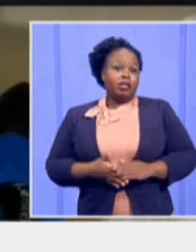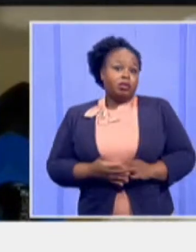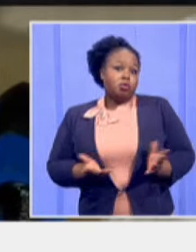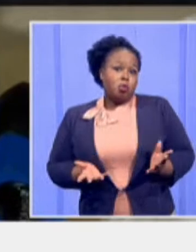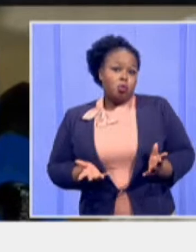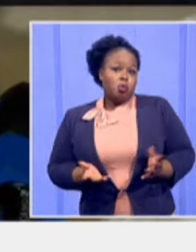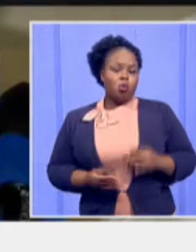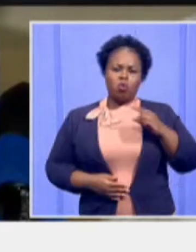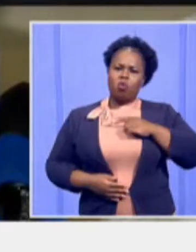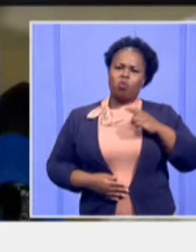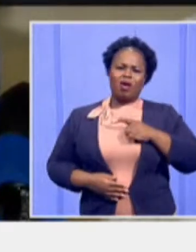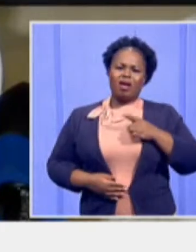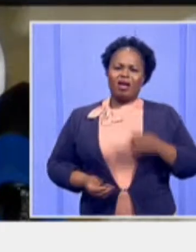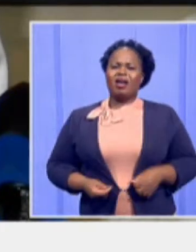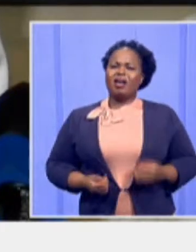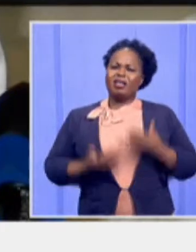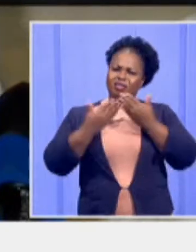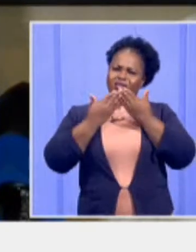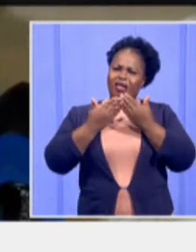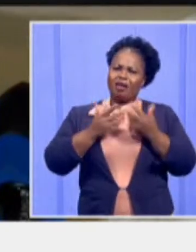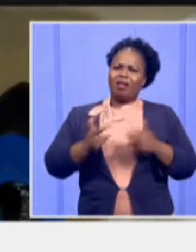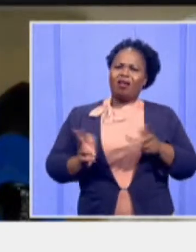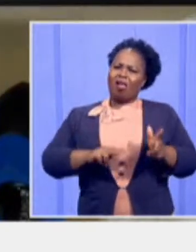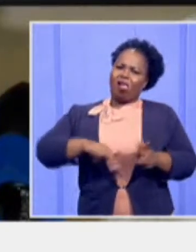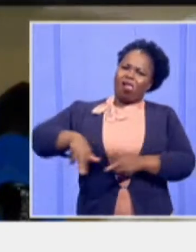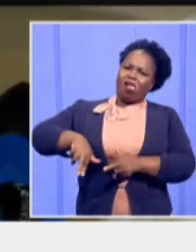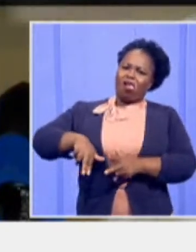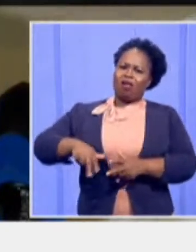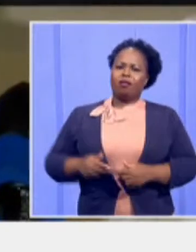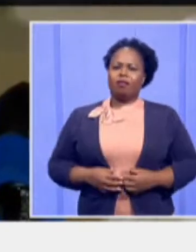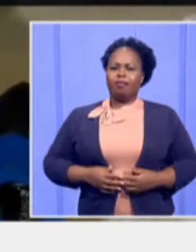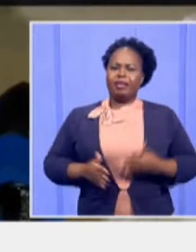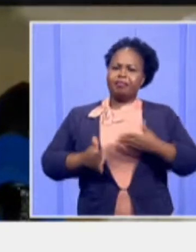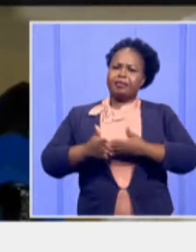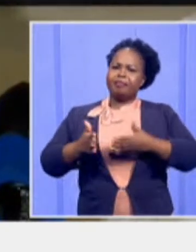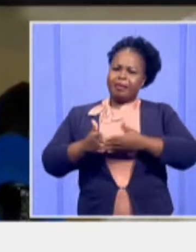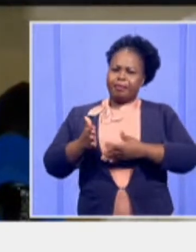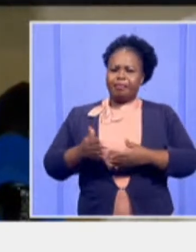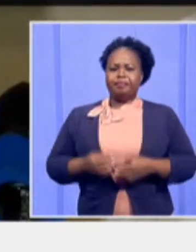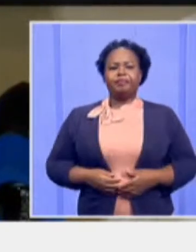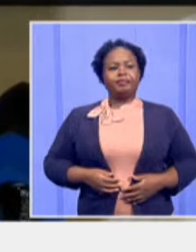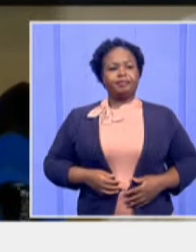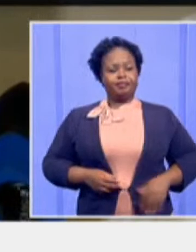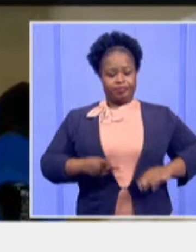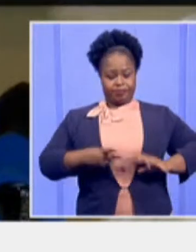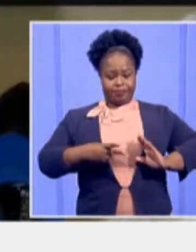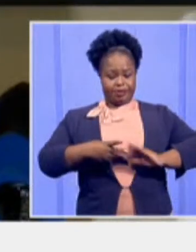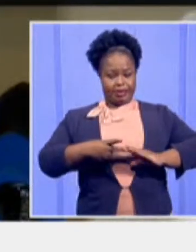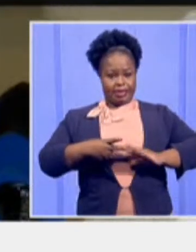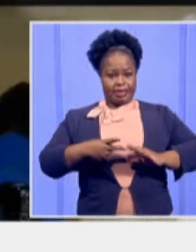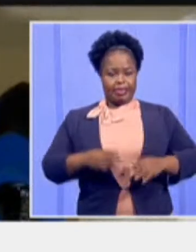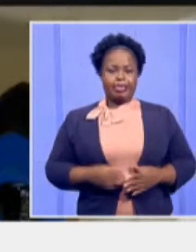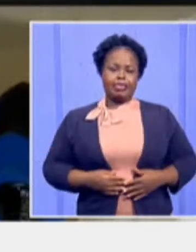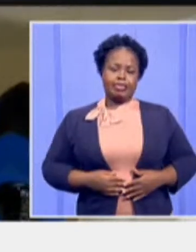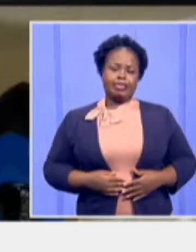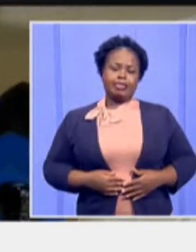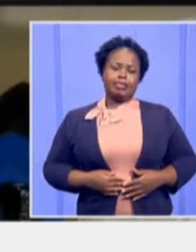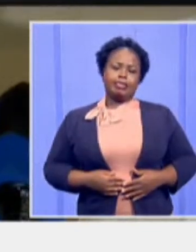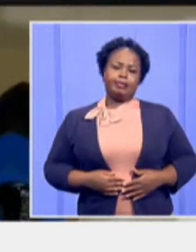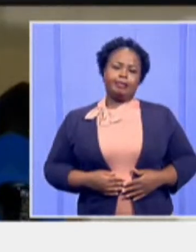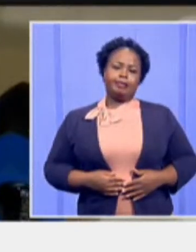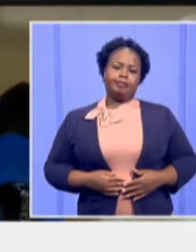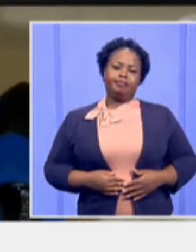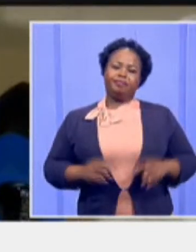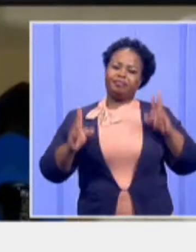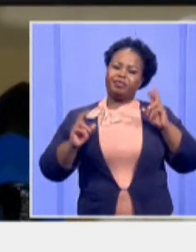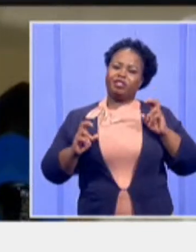for those academic exclusions. Secondly, there is an issue